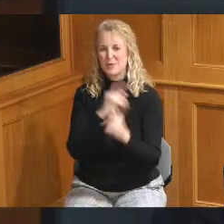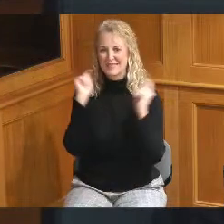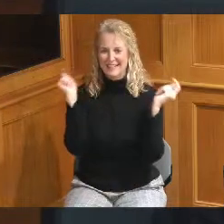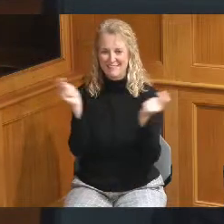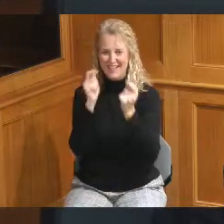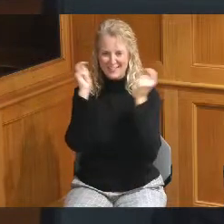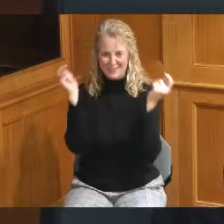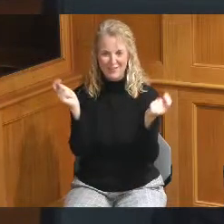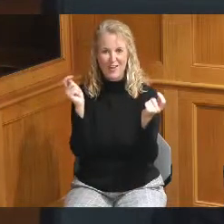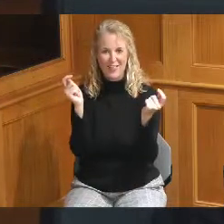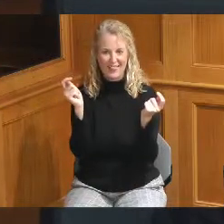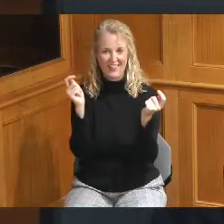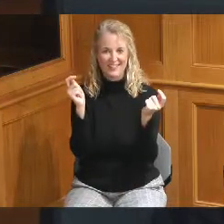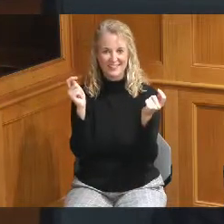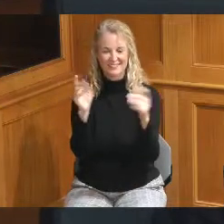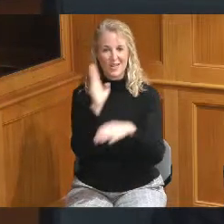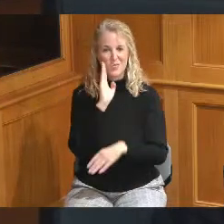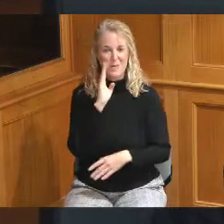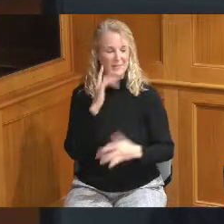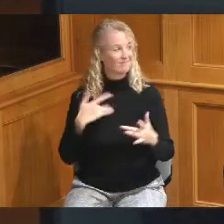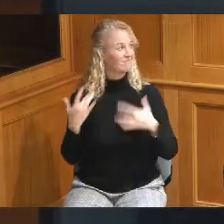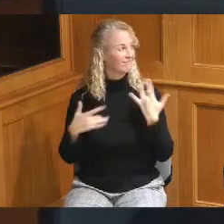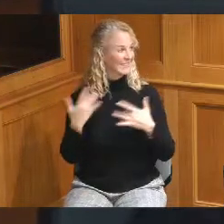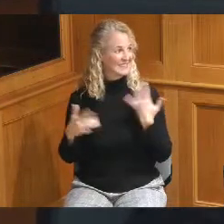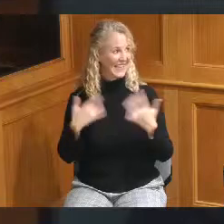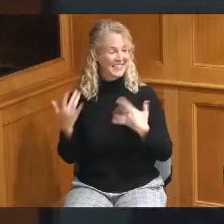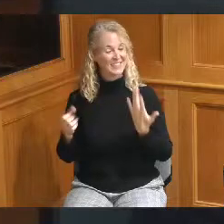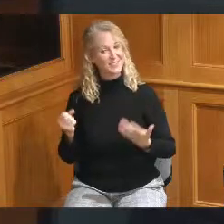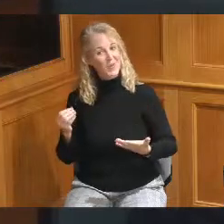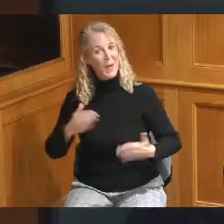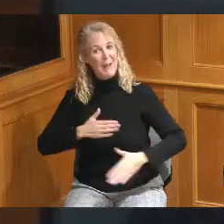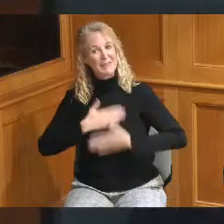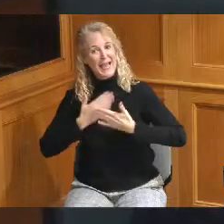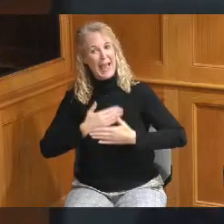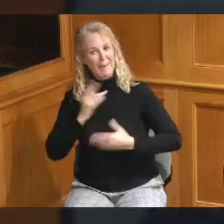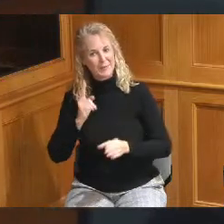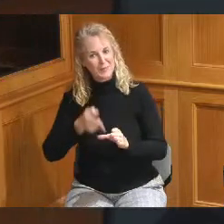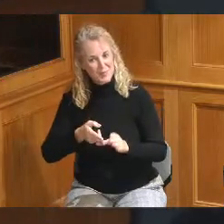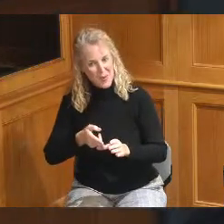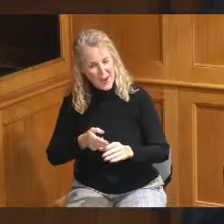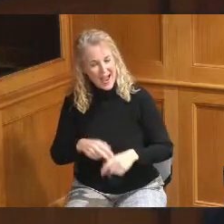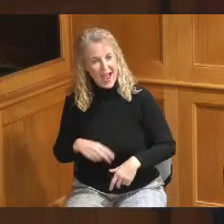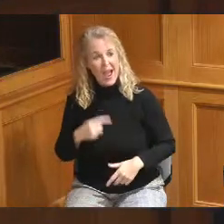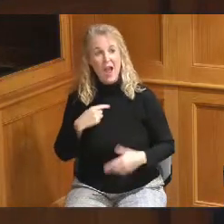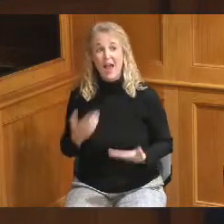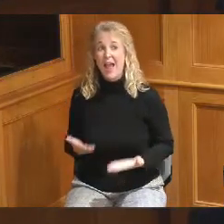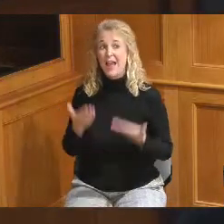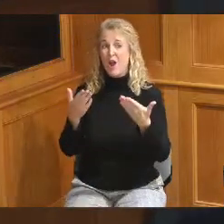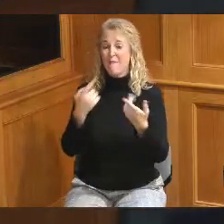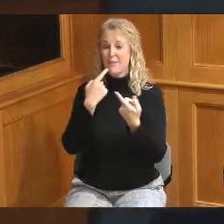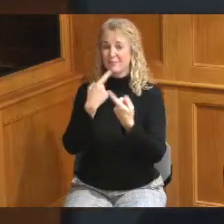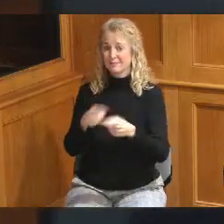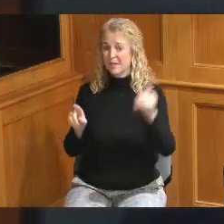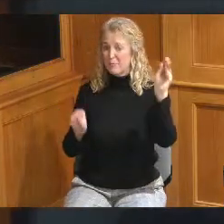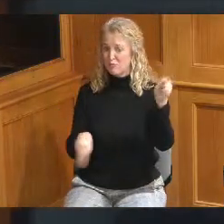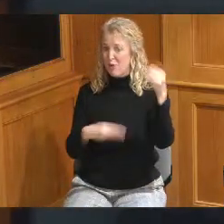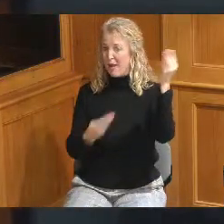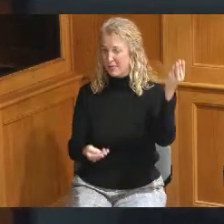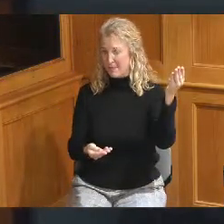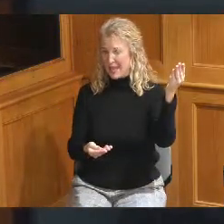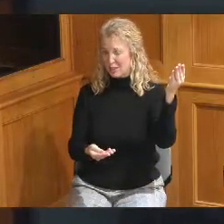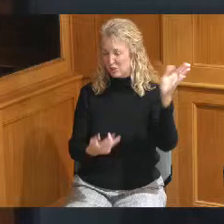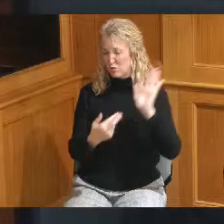and it's going to be very exciting. So I was pleased to join for that. I offered a proclamation on behalf of